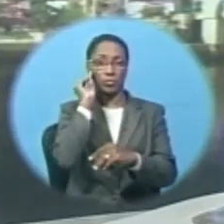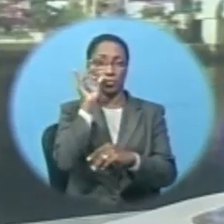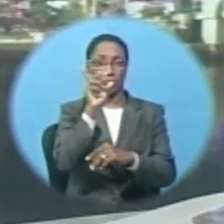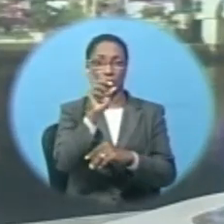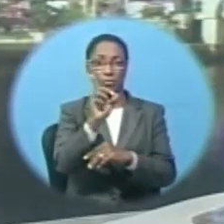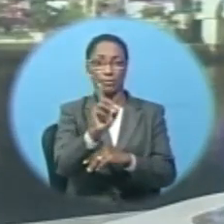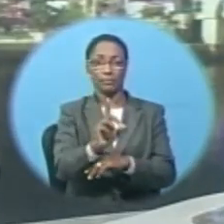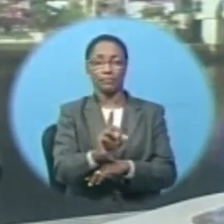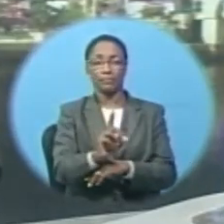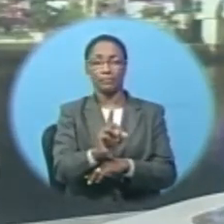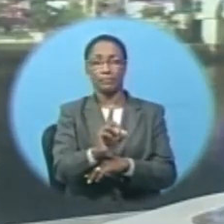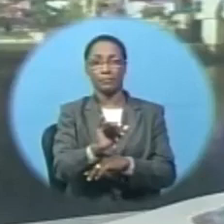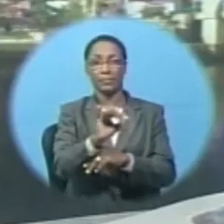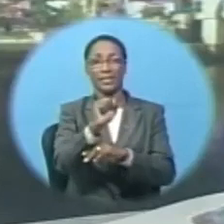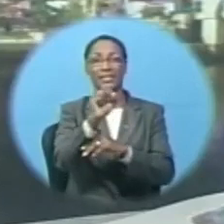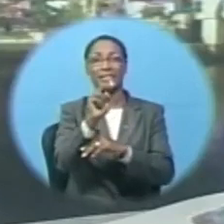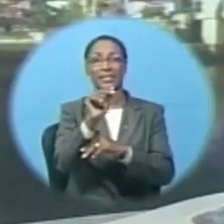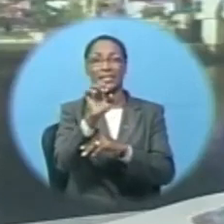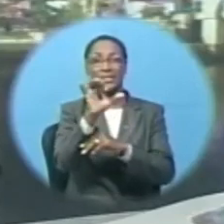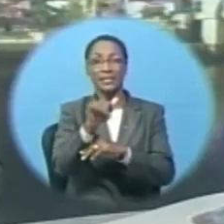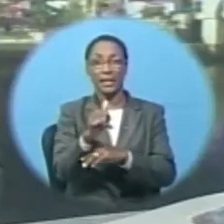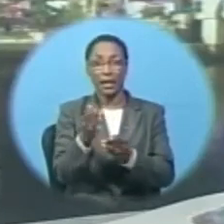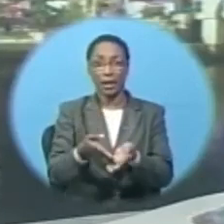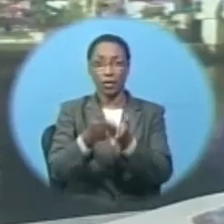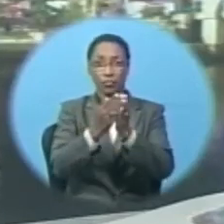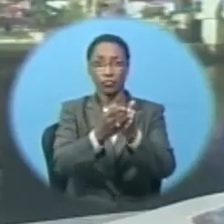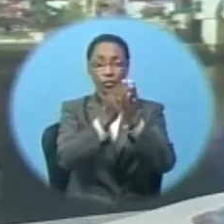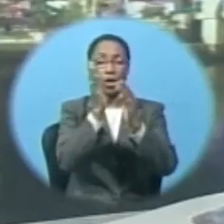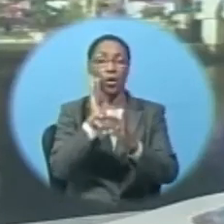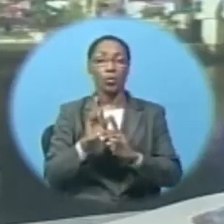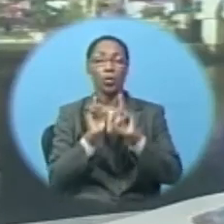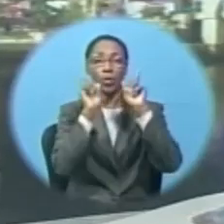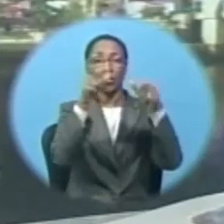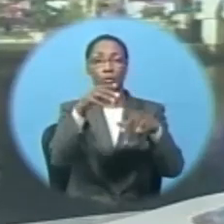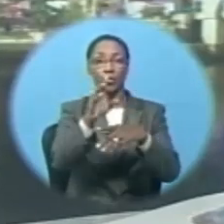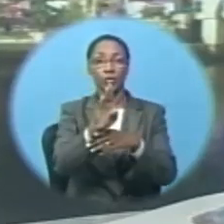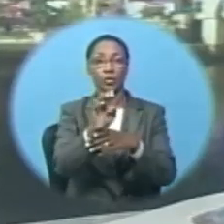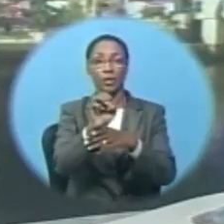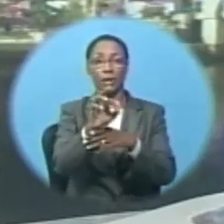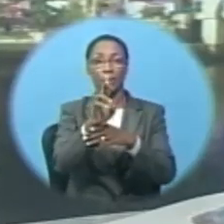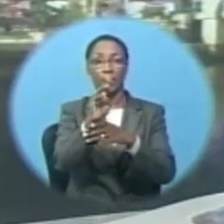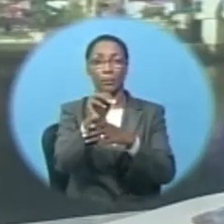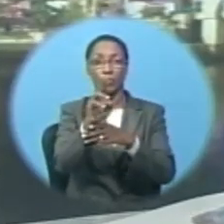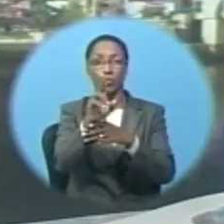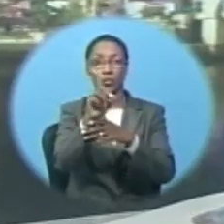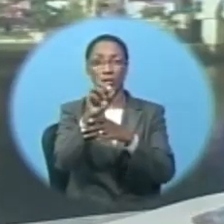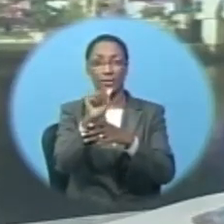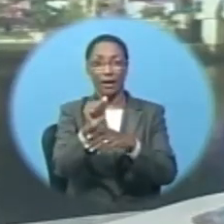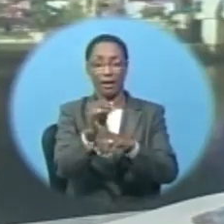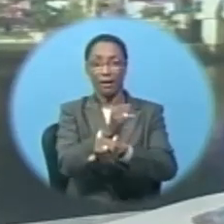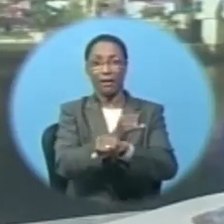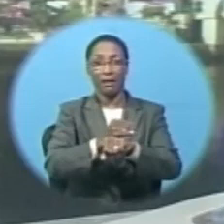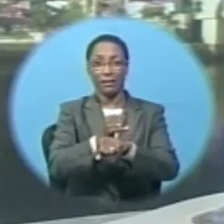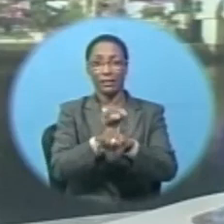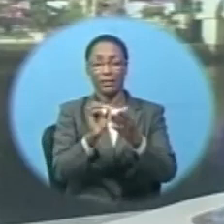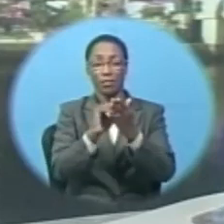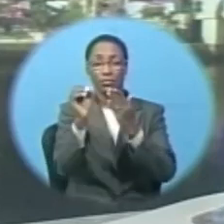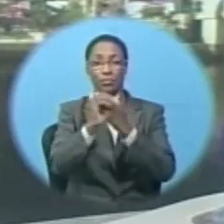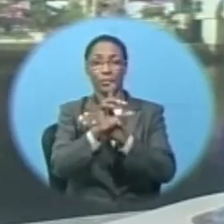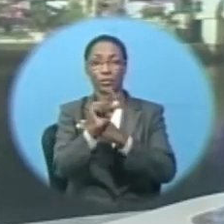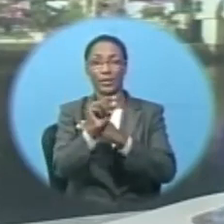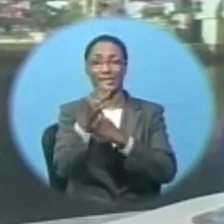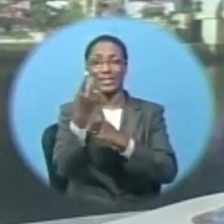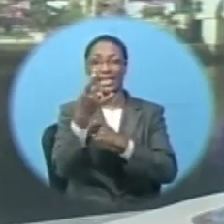Disney Cruise Line will make its maiden trip to Bermuda in October 2018. The island is one of the 2 new ports the cruise line will